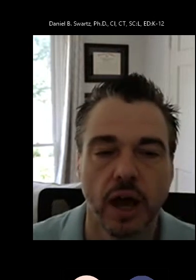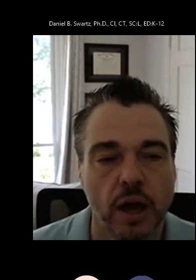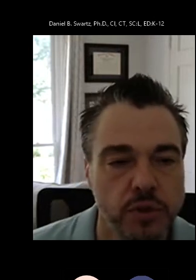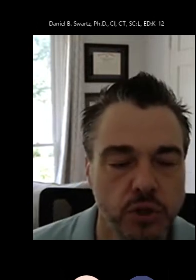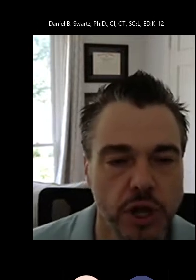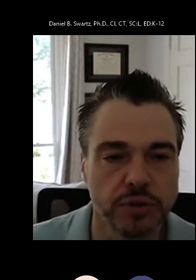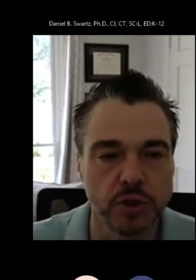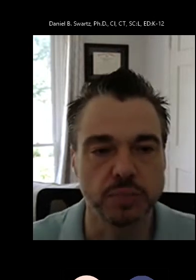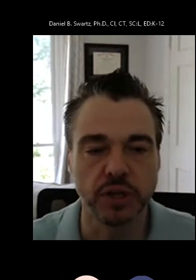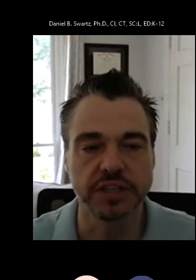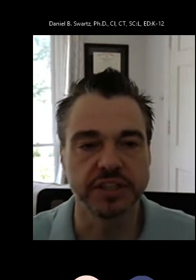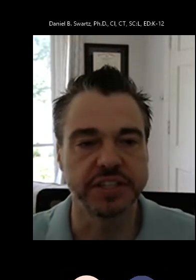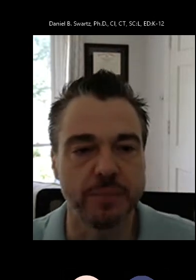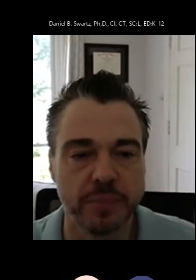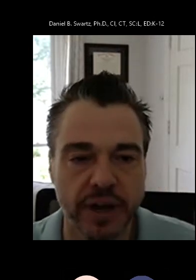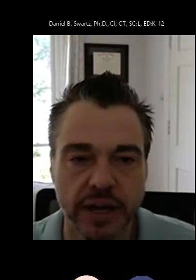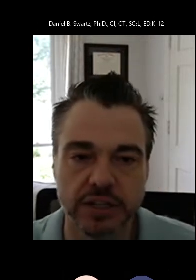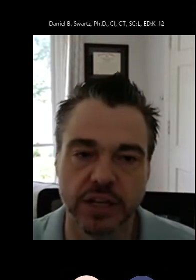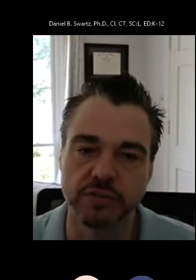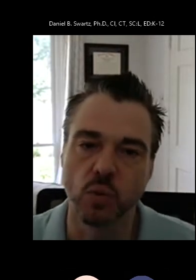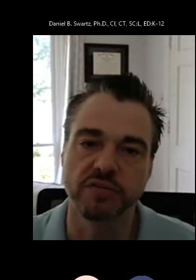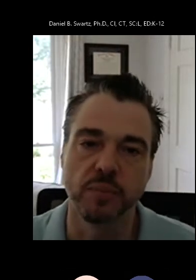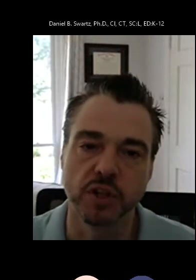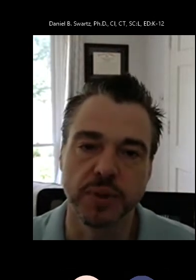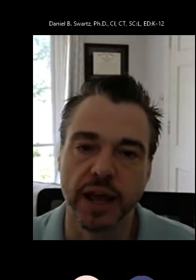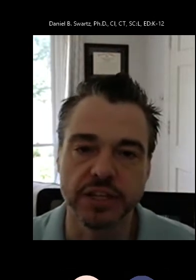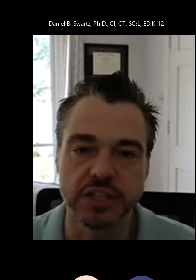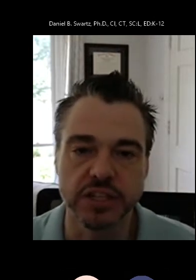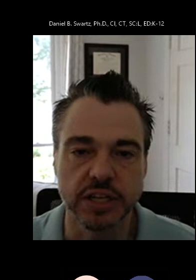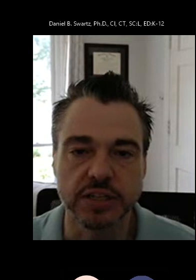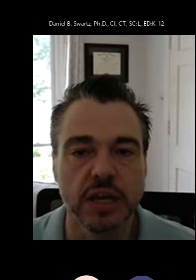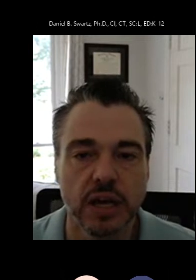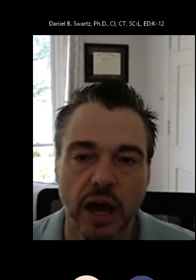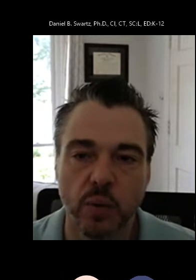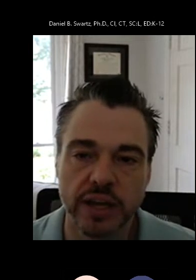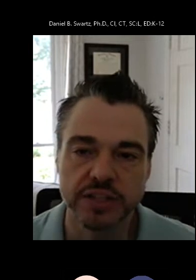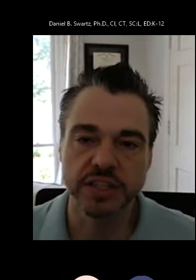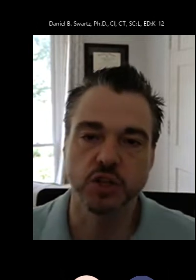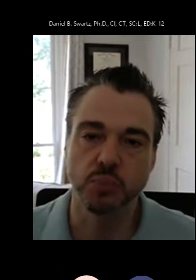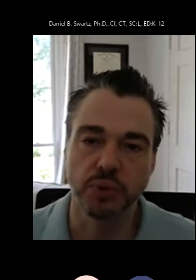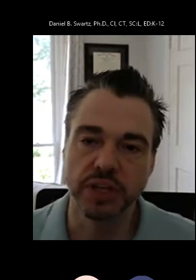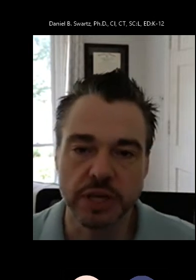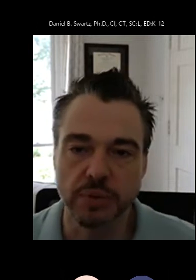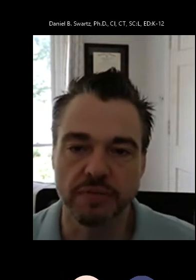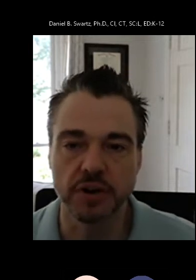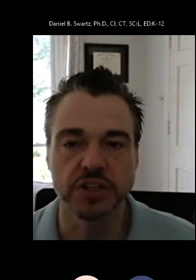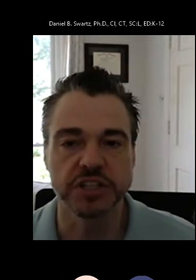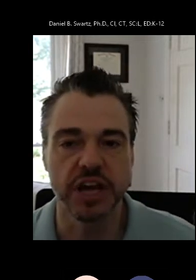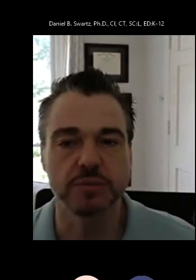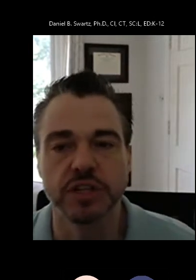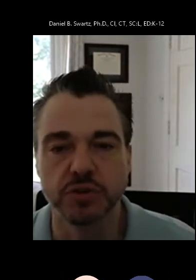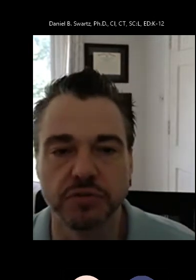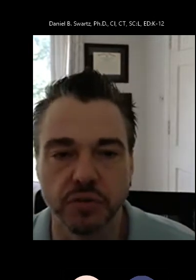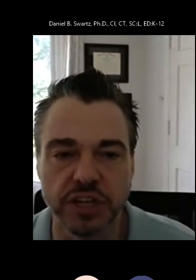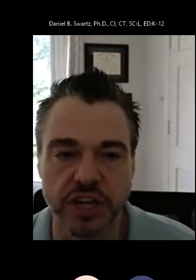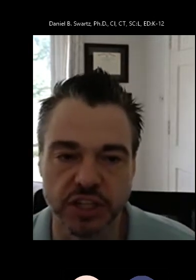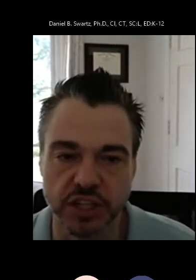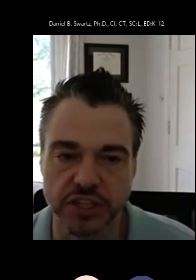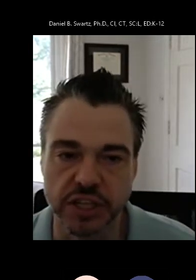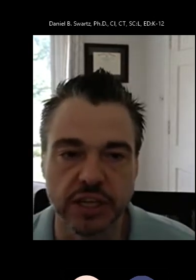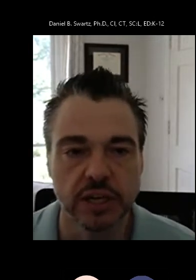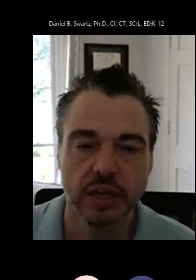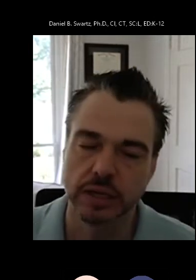page. You'll note those bullets at the top of the page. If you work for multiple agencies, we ask that you please keep a version of the time study tool